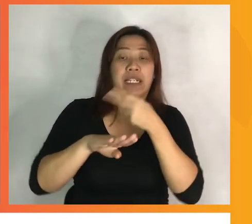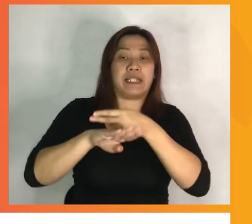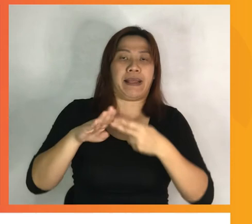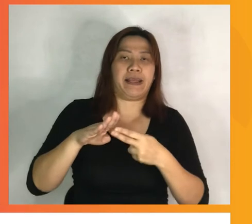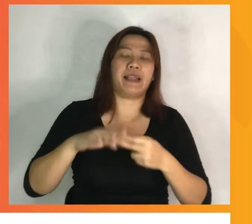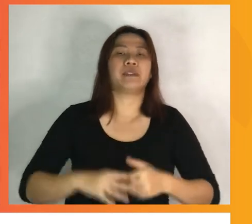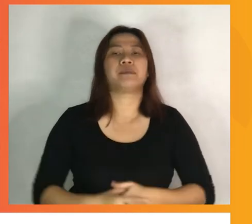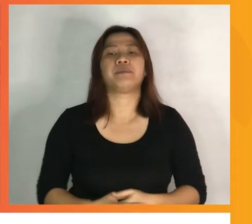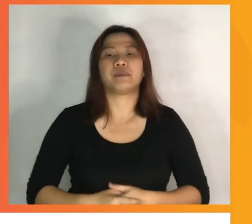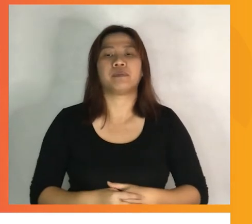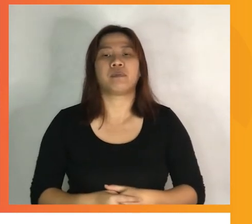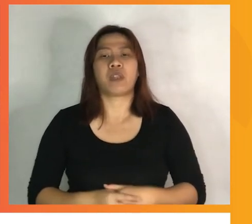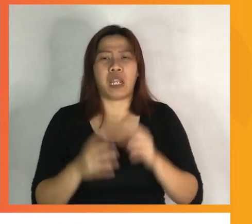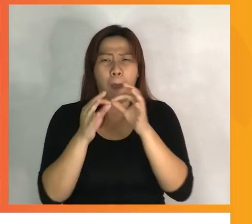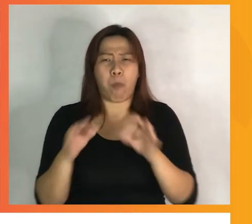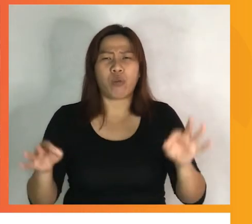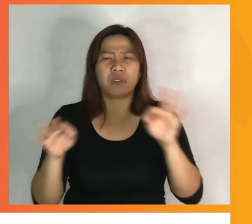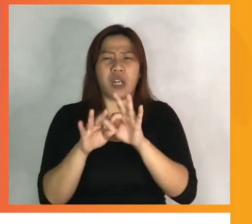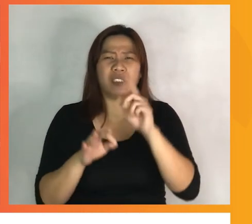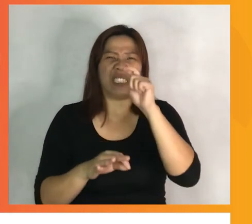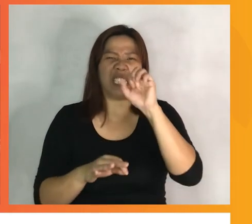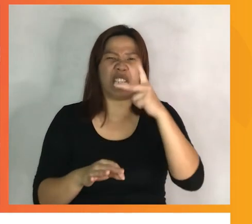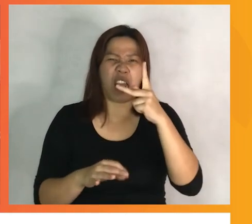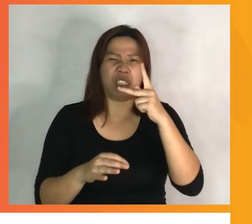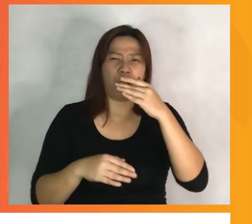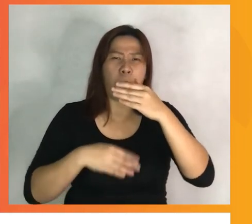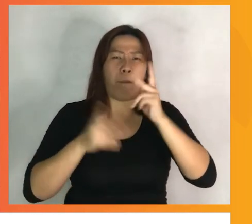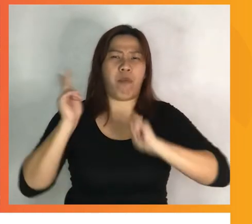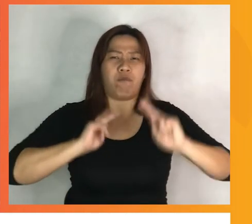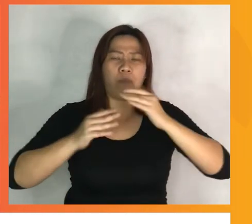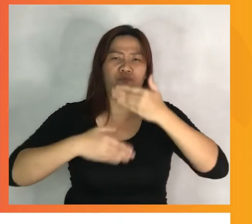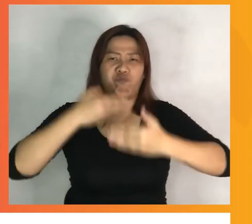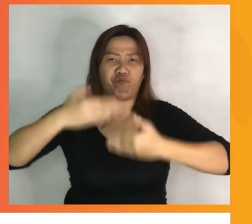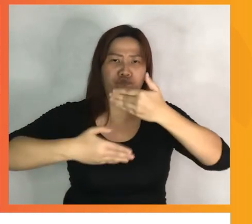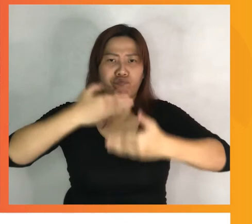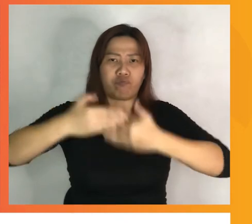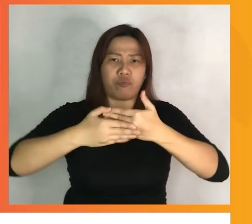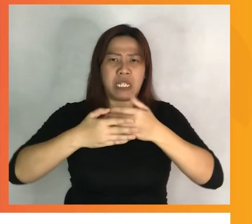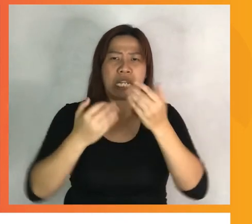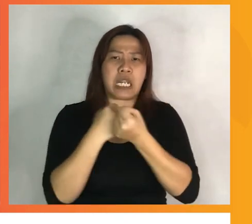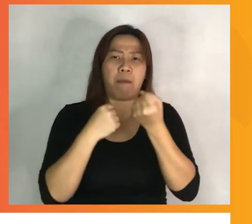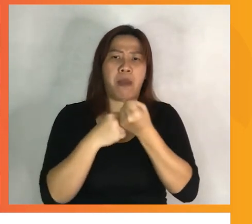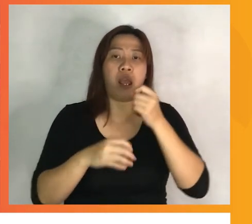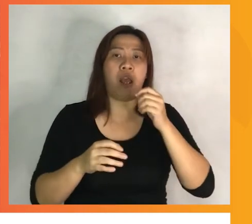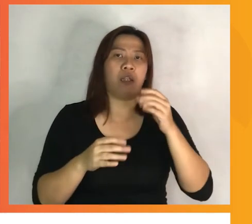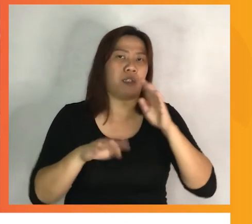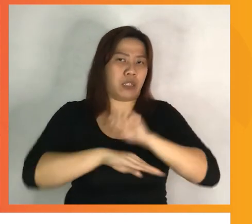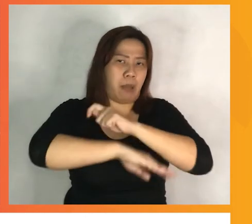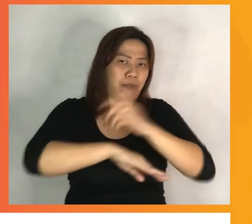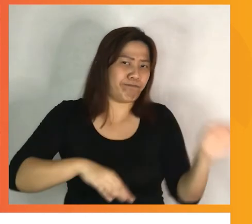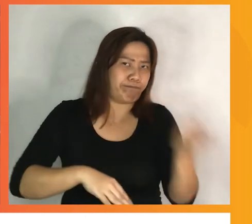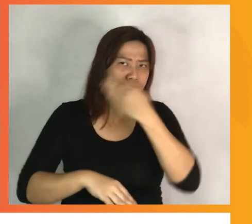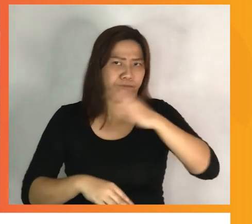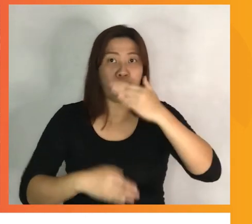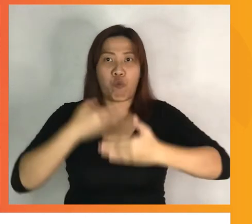It's important that tasks are performed progressively. This is a simple table